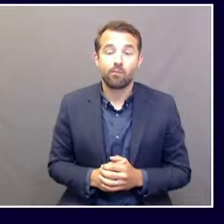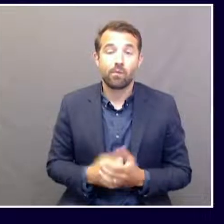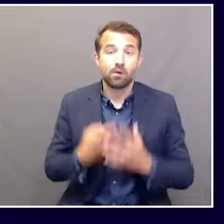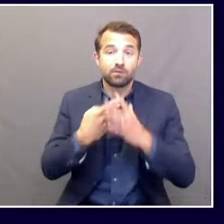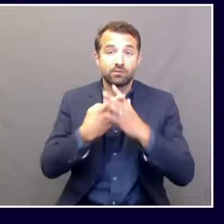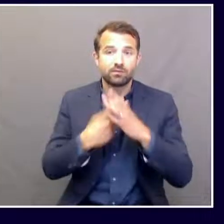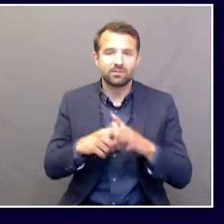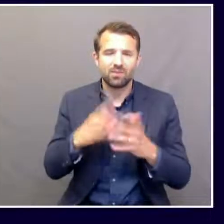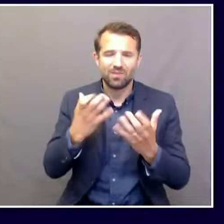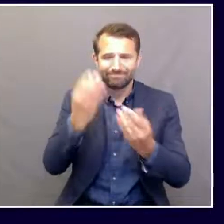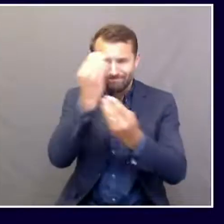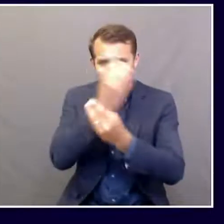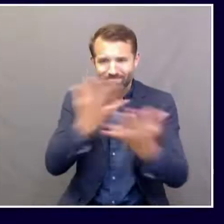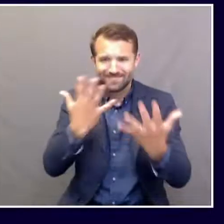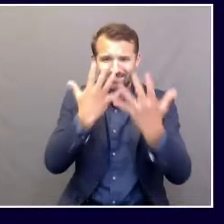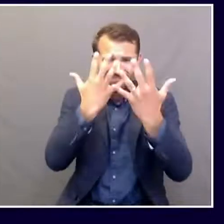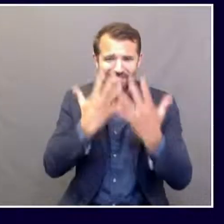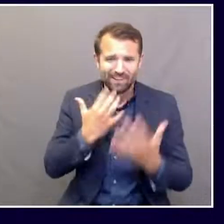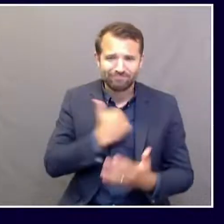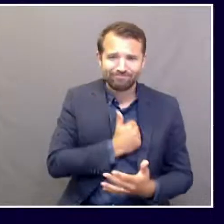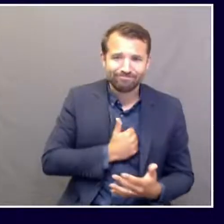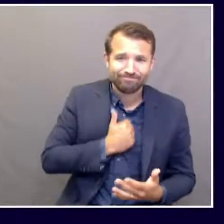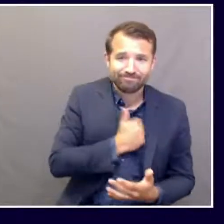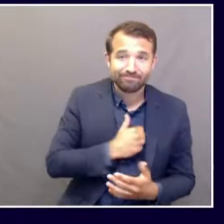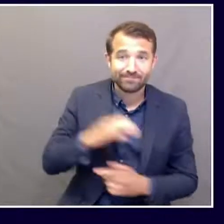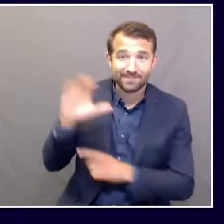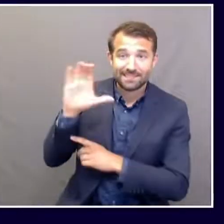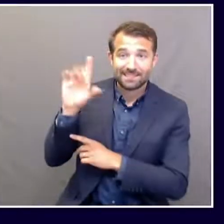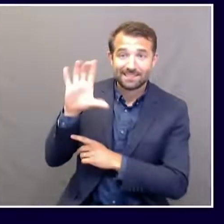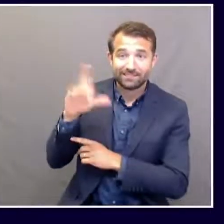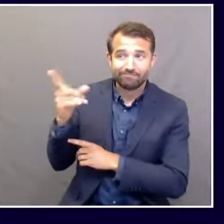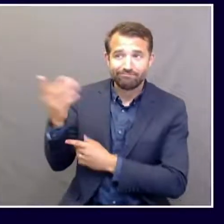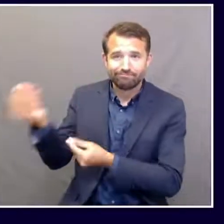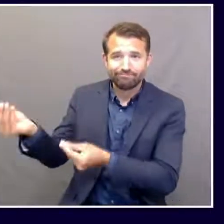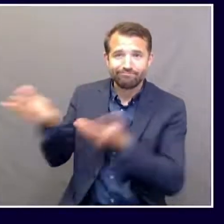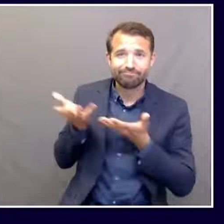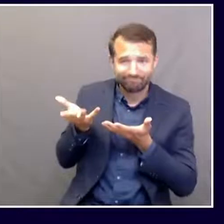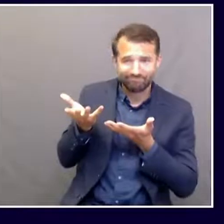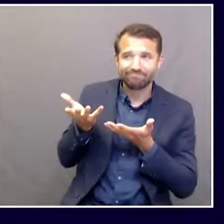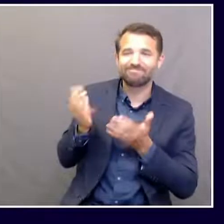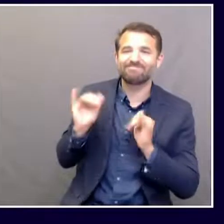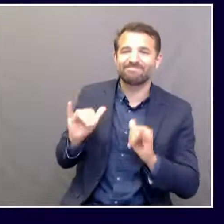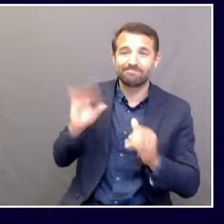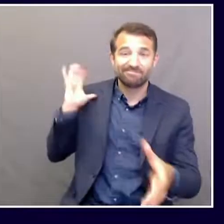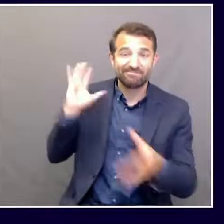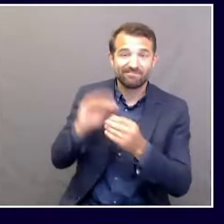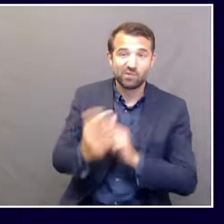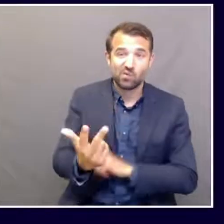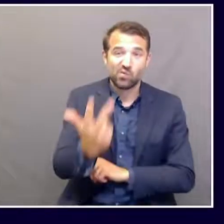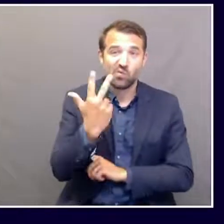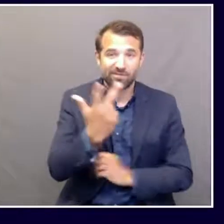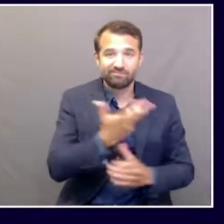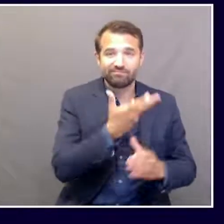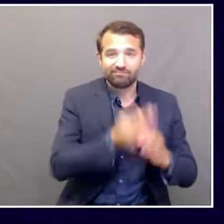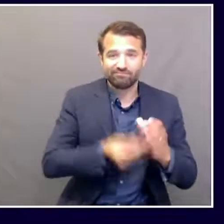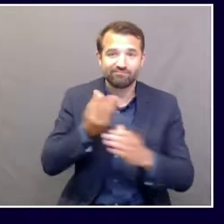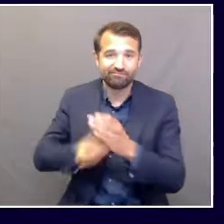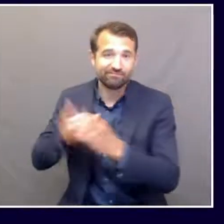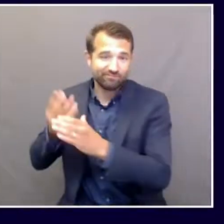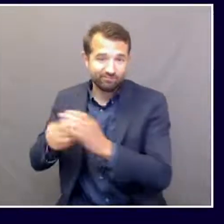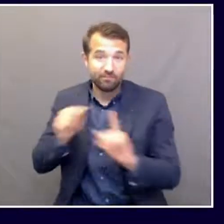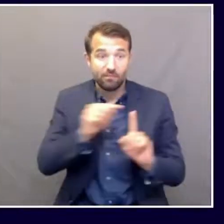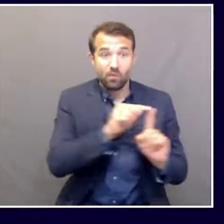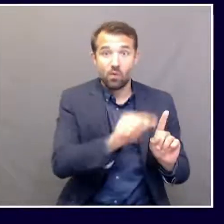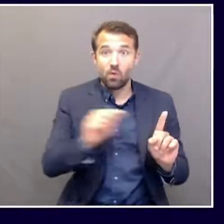sad note. The Maine CDC is reporting 3 additional COVID-related deaths today. One was a resident